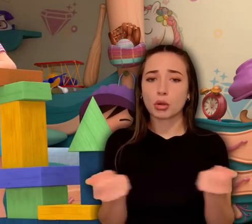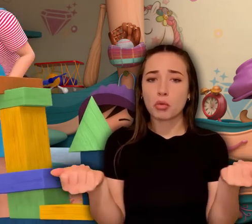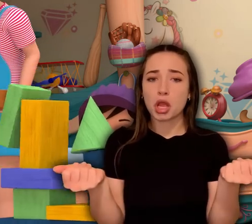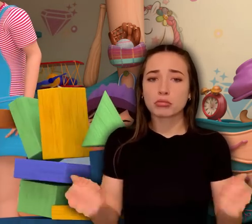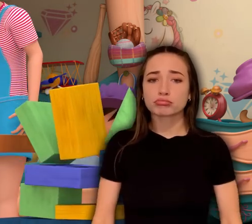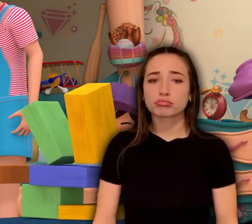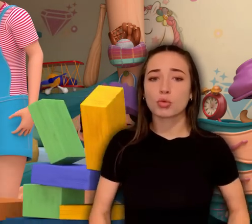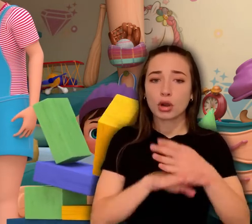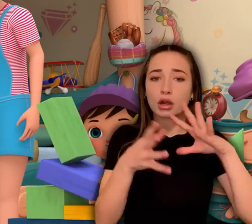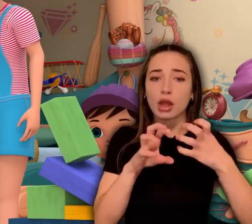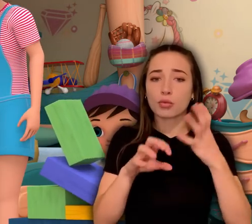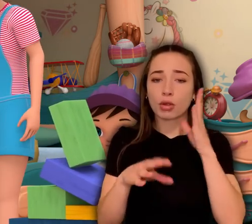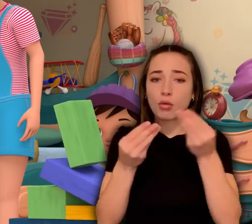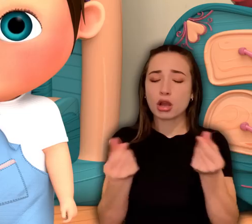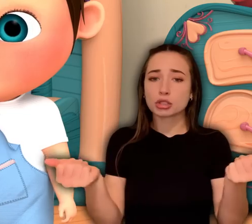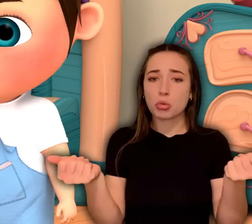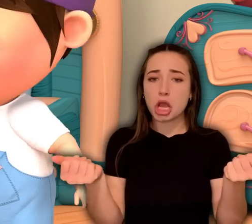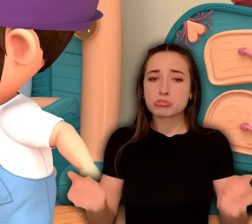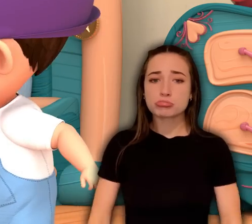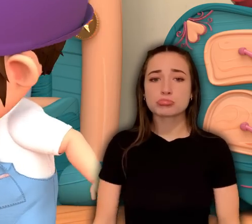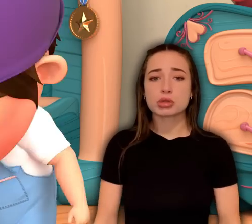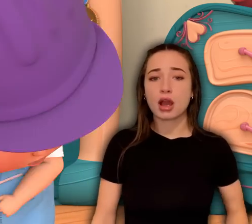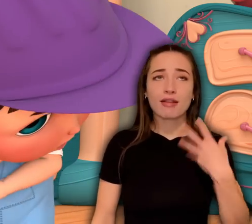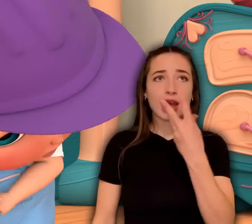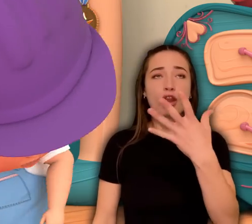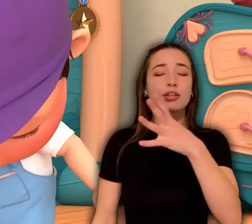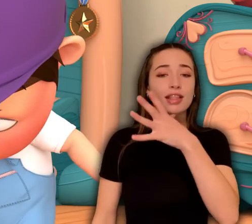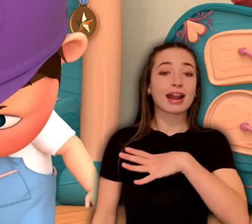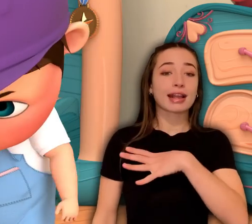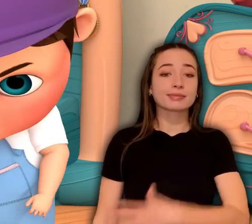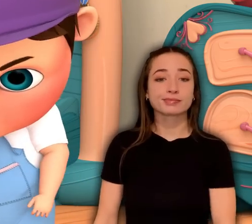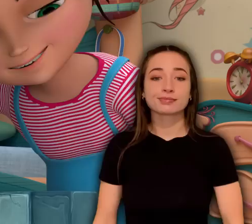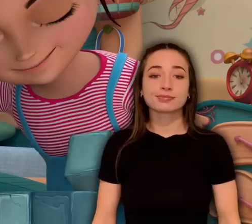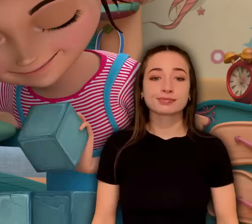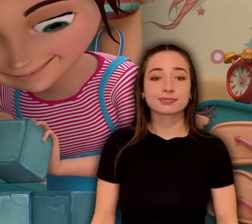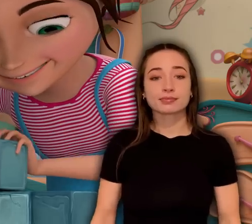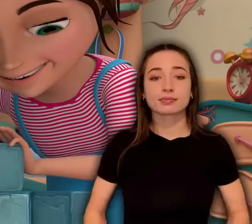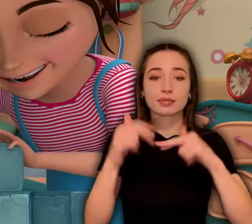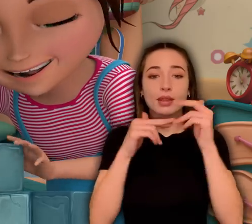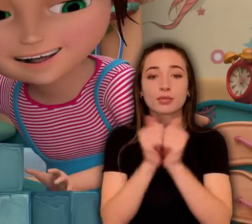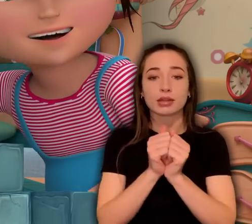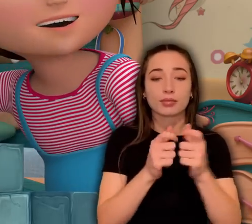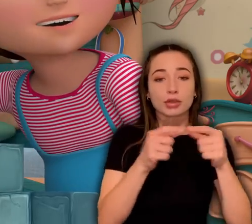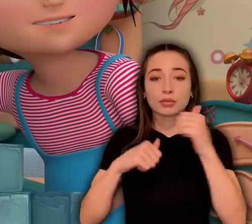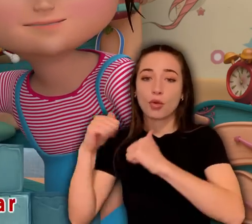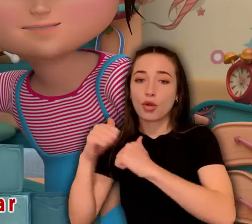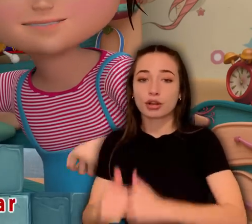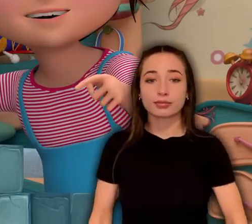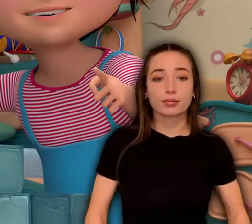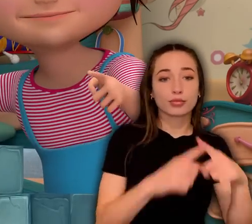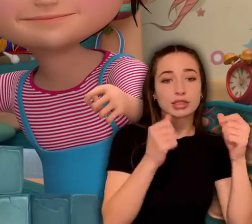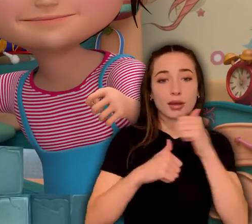wash away wood and Clay will wash away my fair lady build it up with